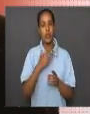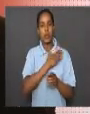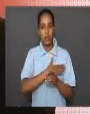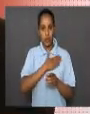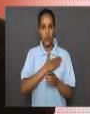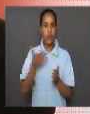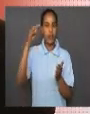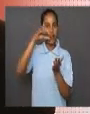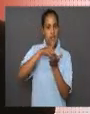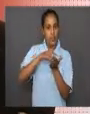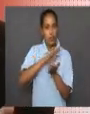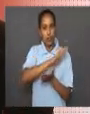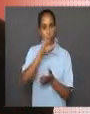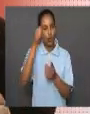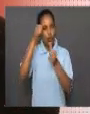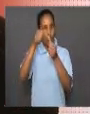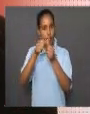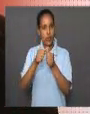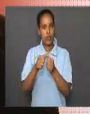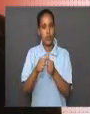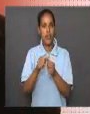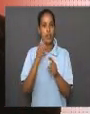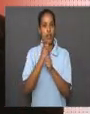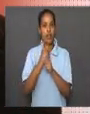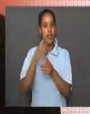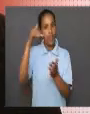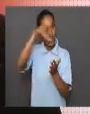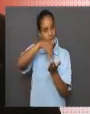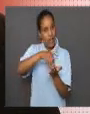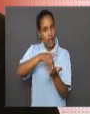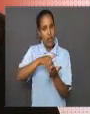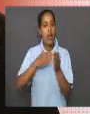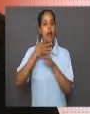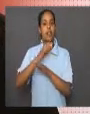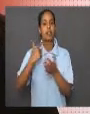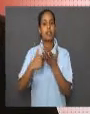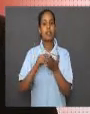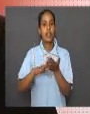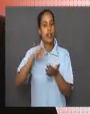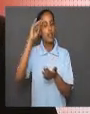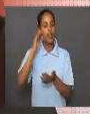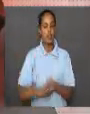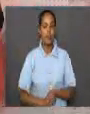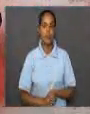please review your notes and try the activity again after this lesson.